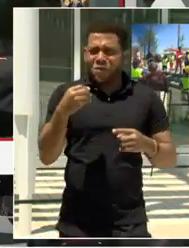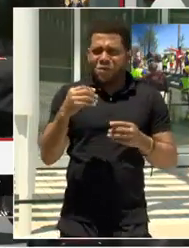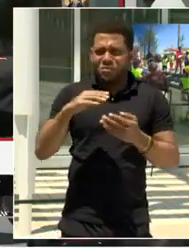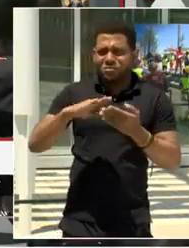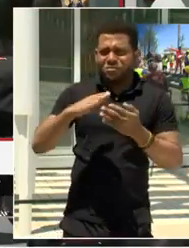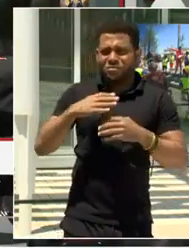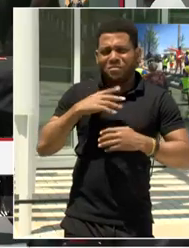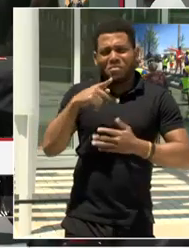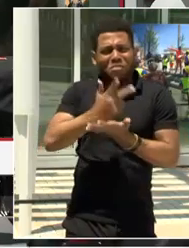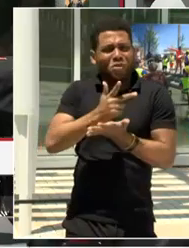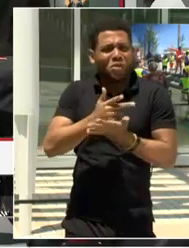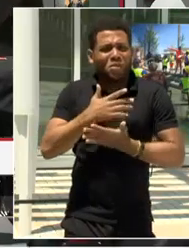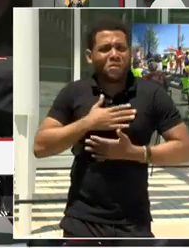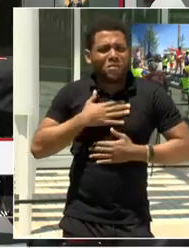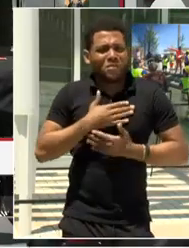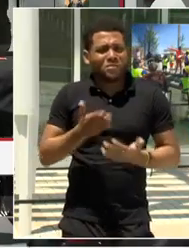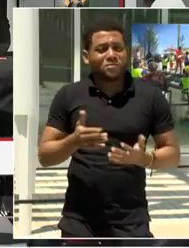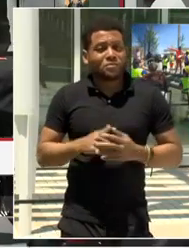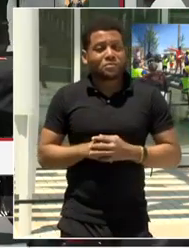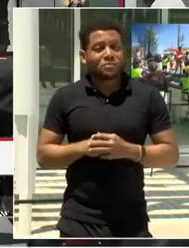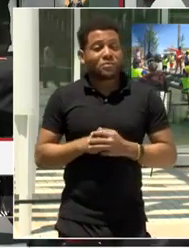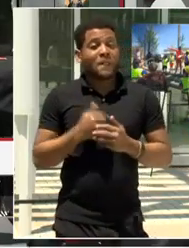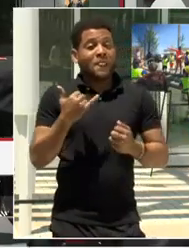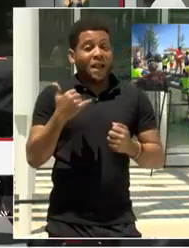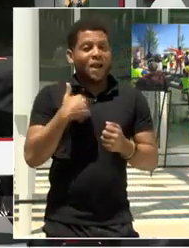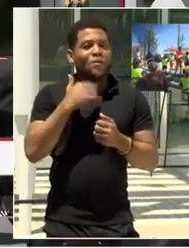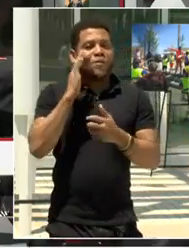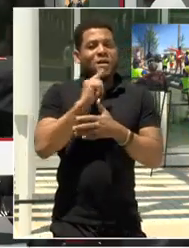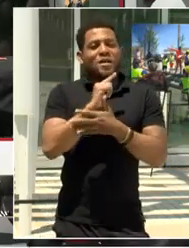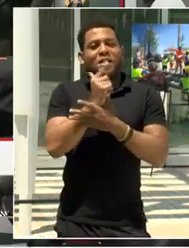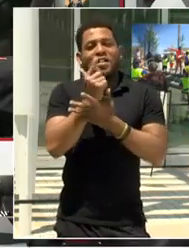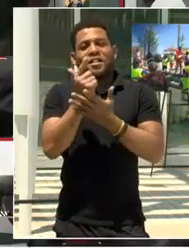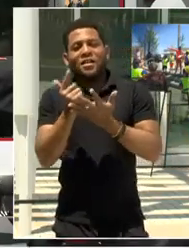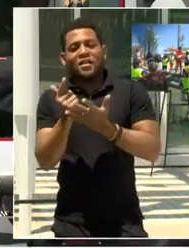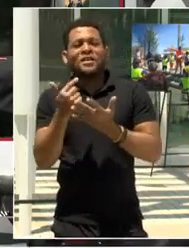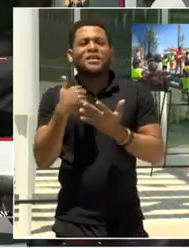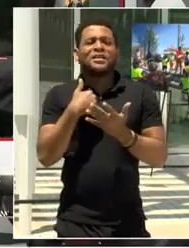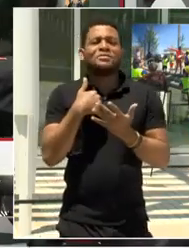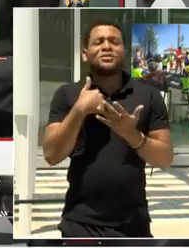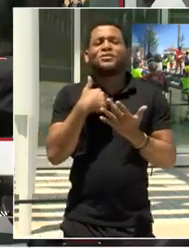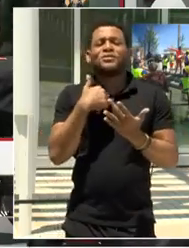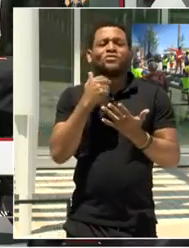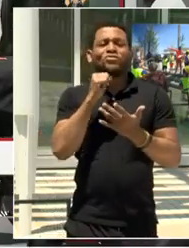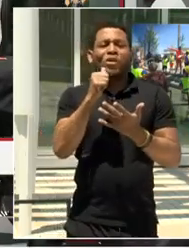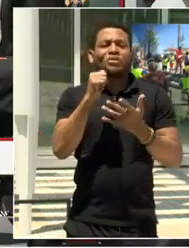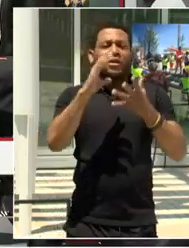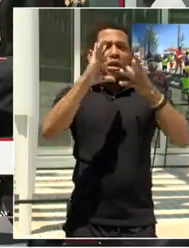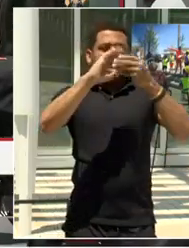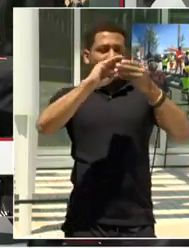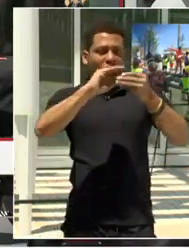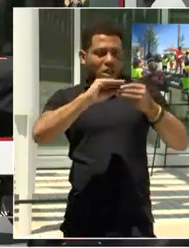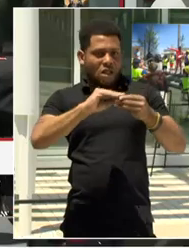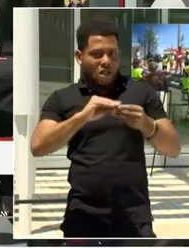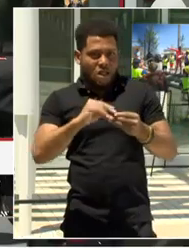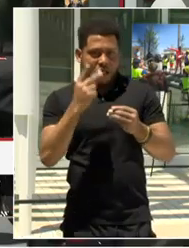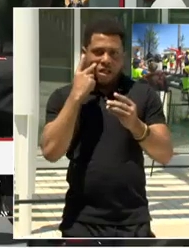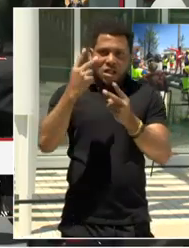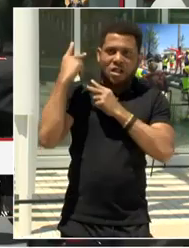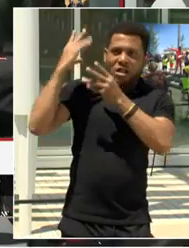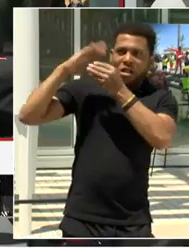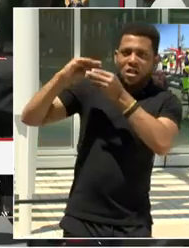going to cut it short because this is not the time for me to wax nostalgic. But it is important